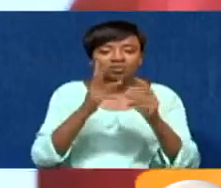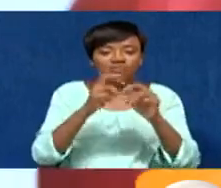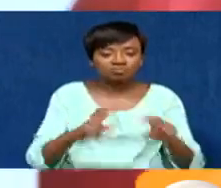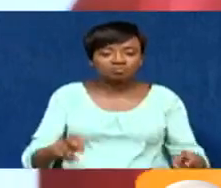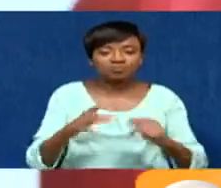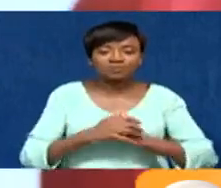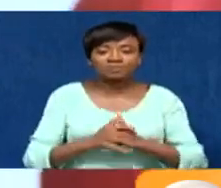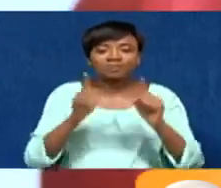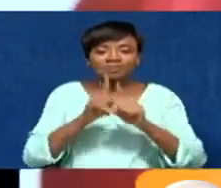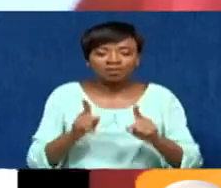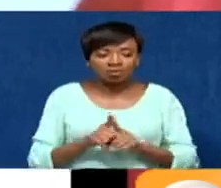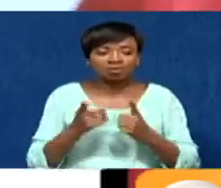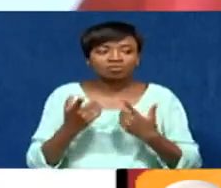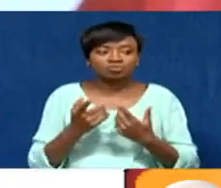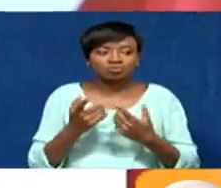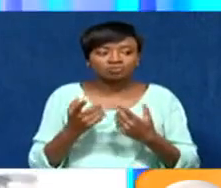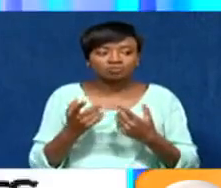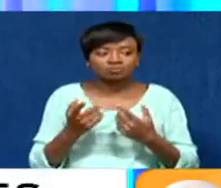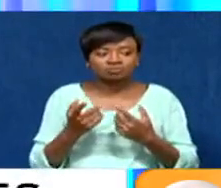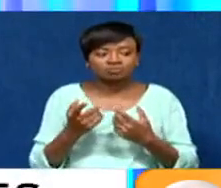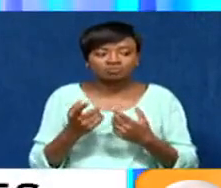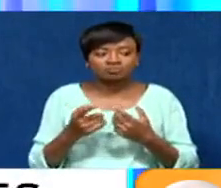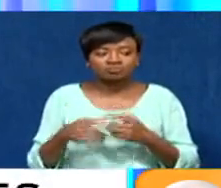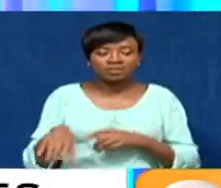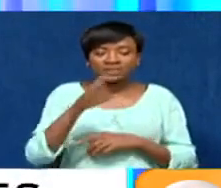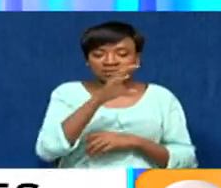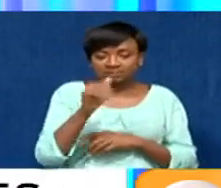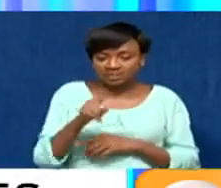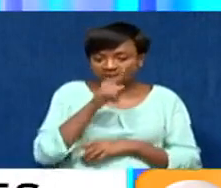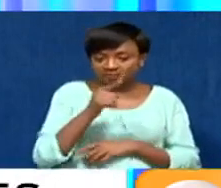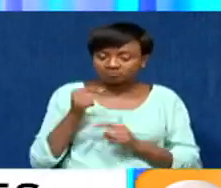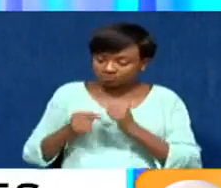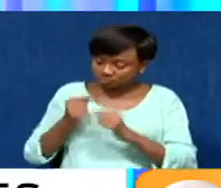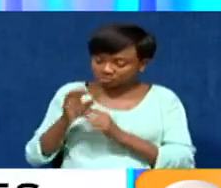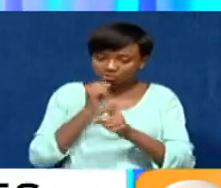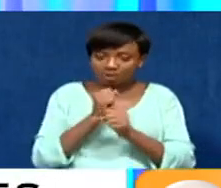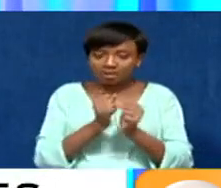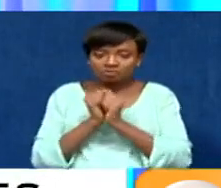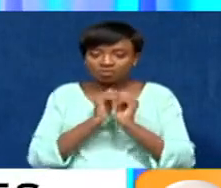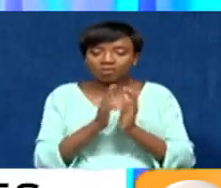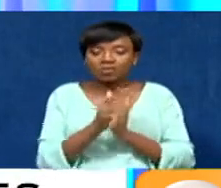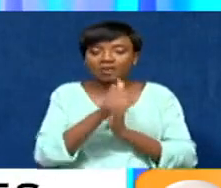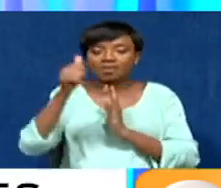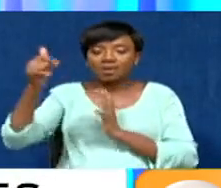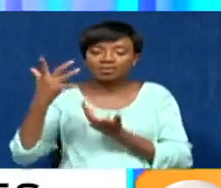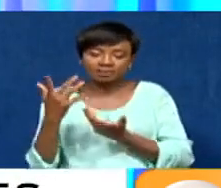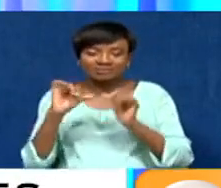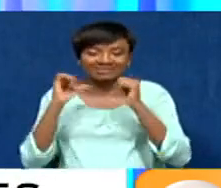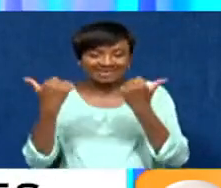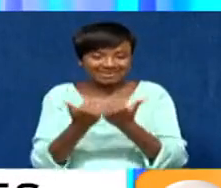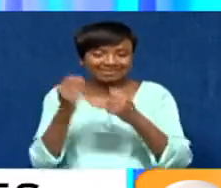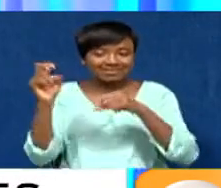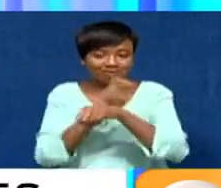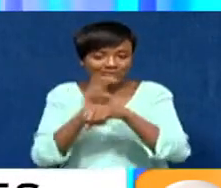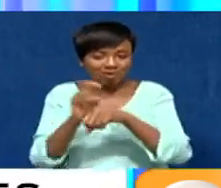transmission. On the cybersecurity component, the CA continues to work with other law enforcement agencies to